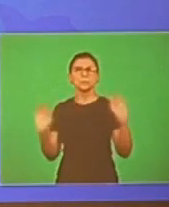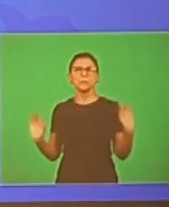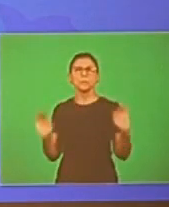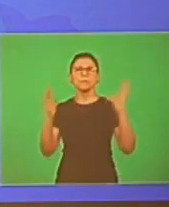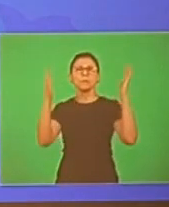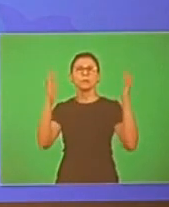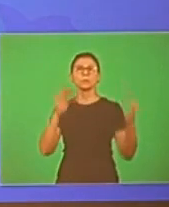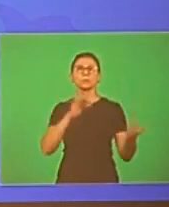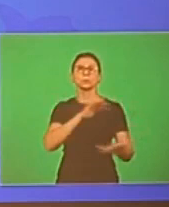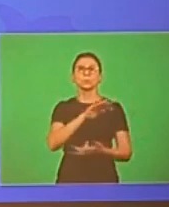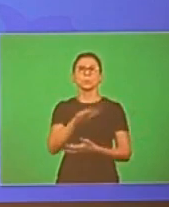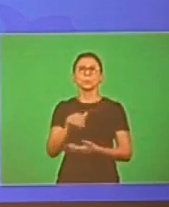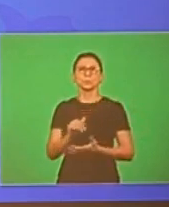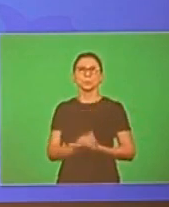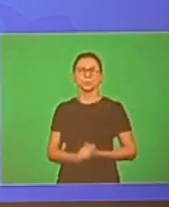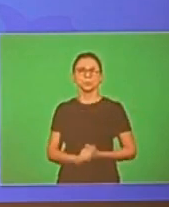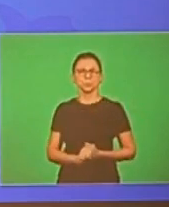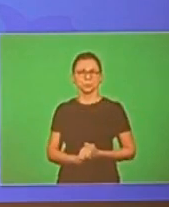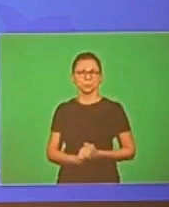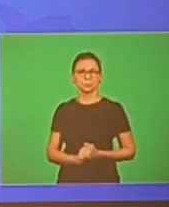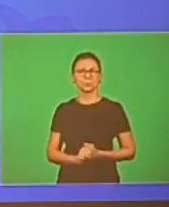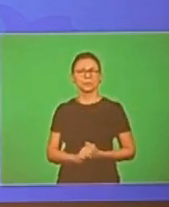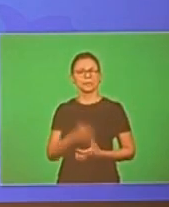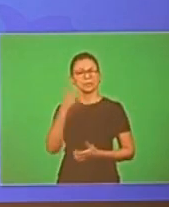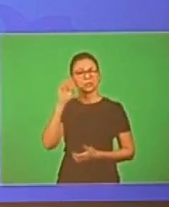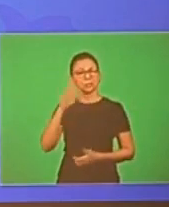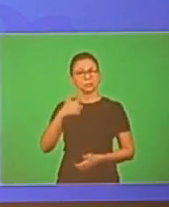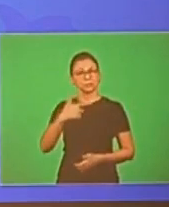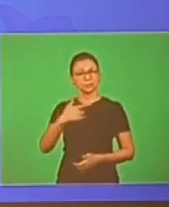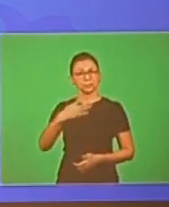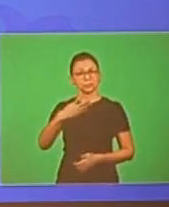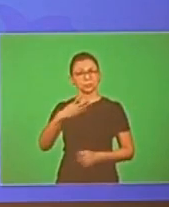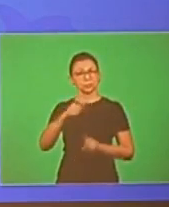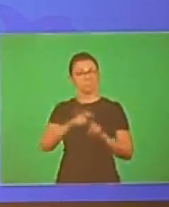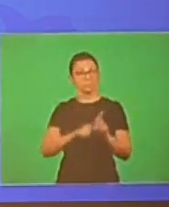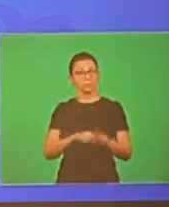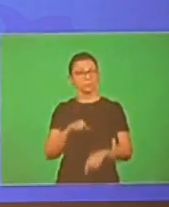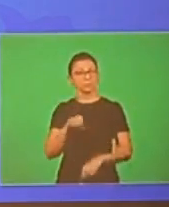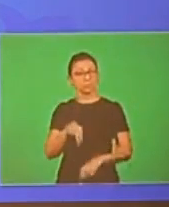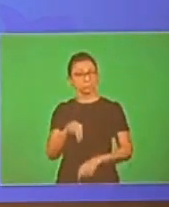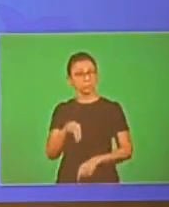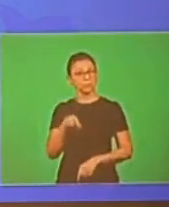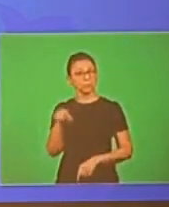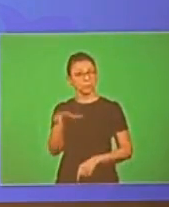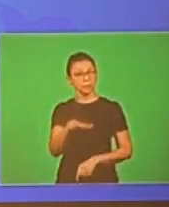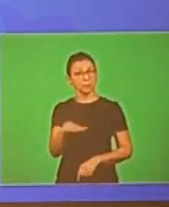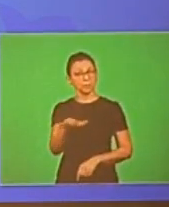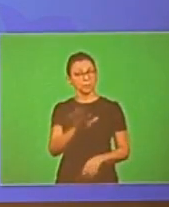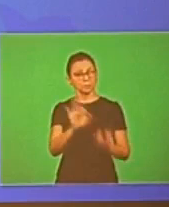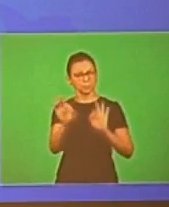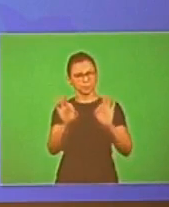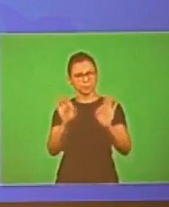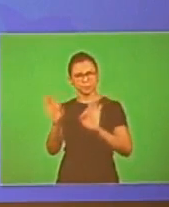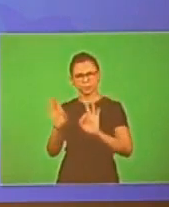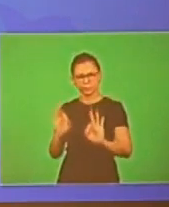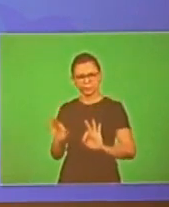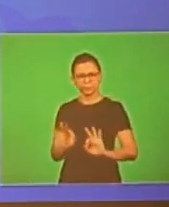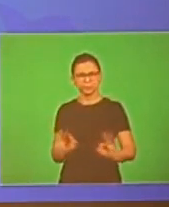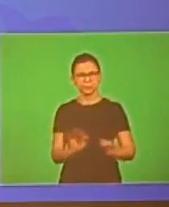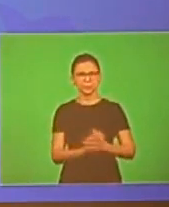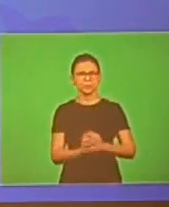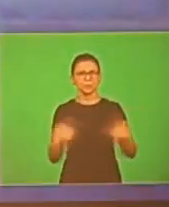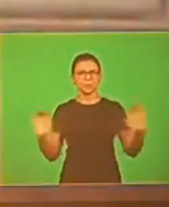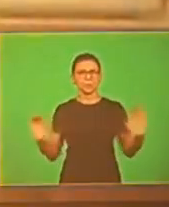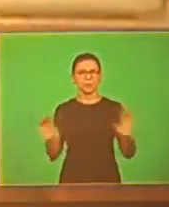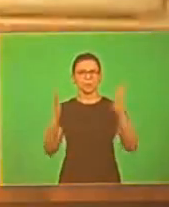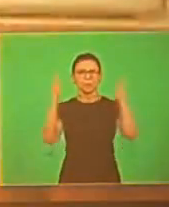the 24th of November. So several members are